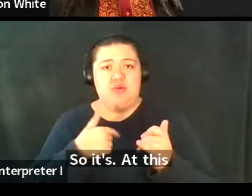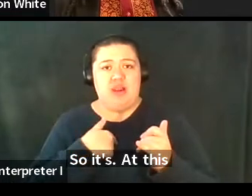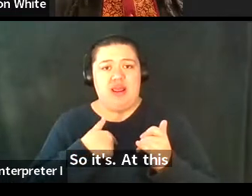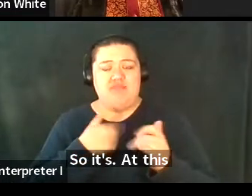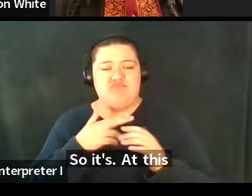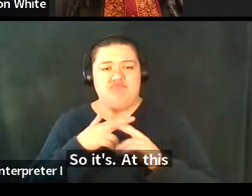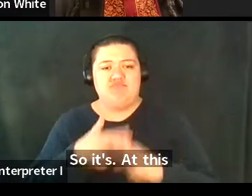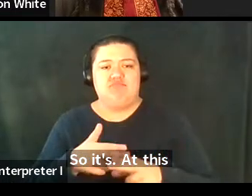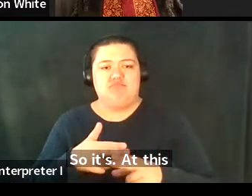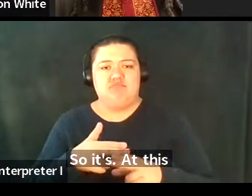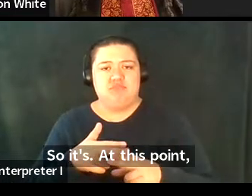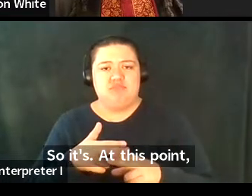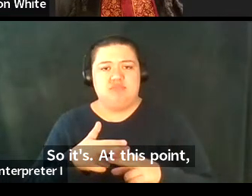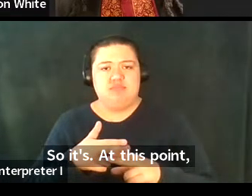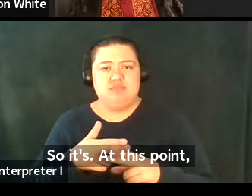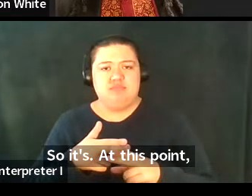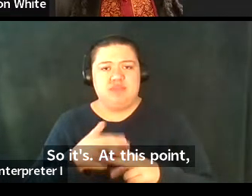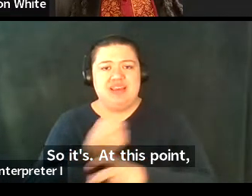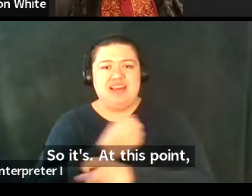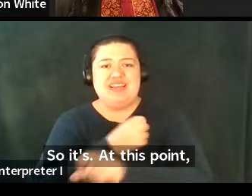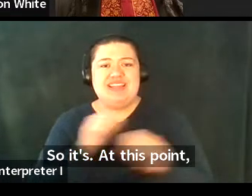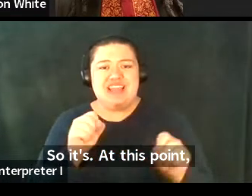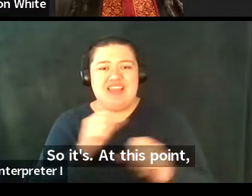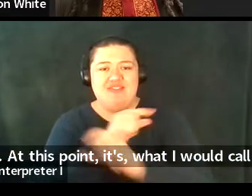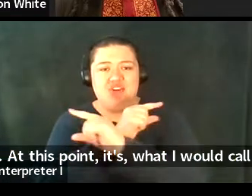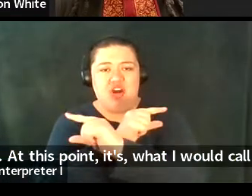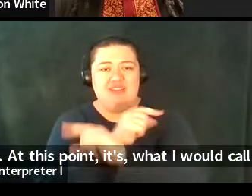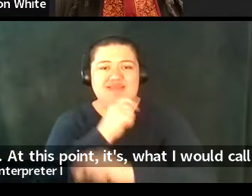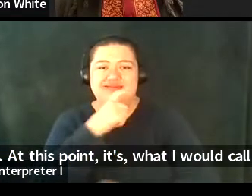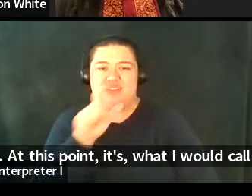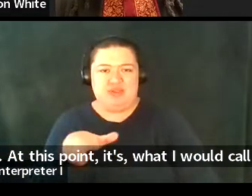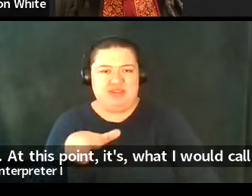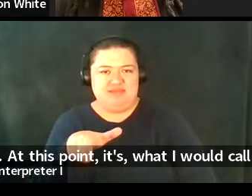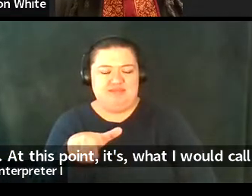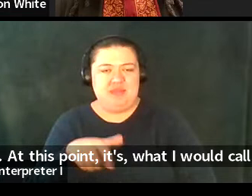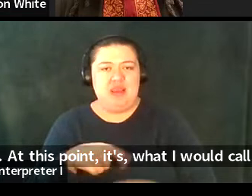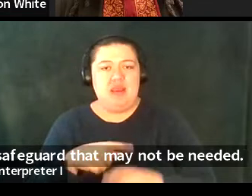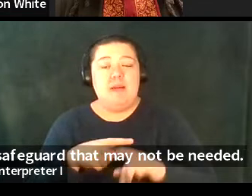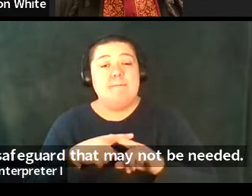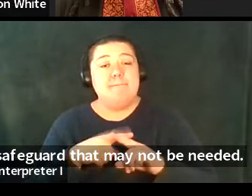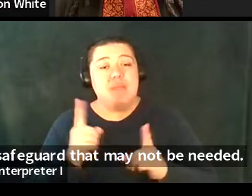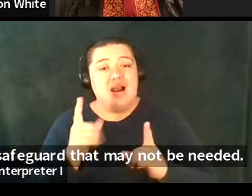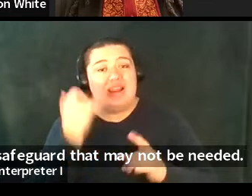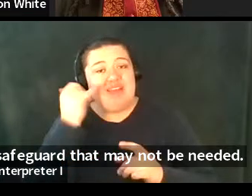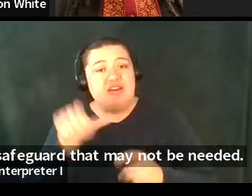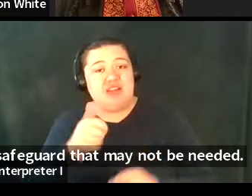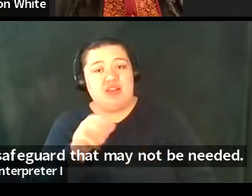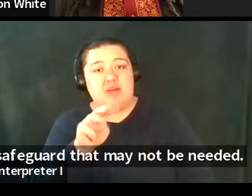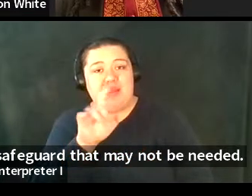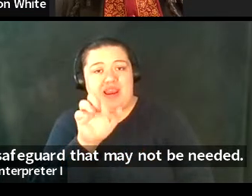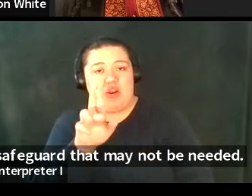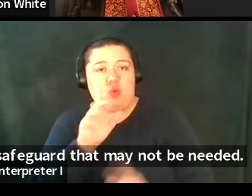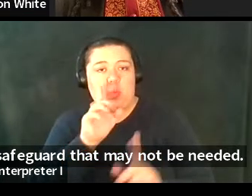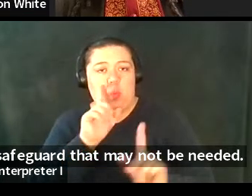call a safeguard that may not be needed. But if there was another mayor's order